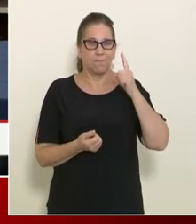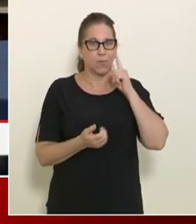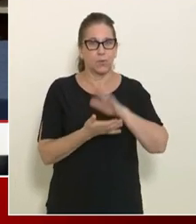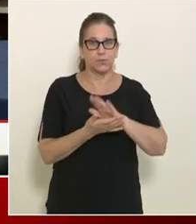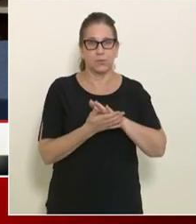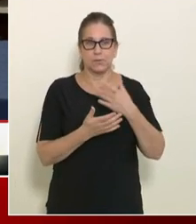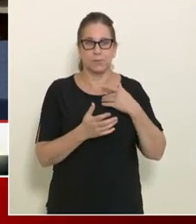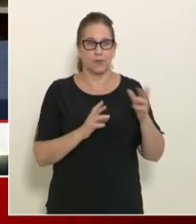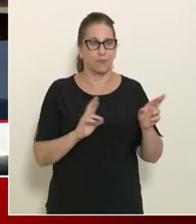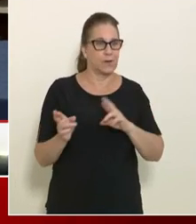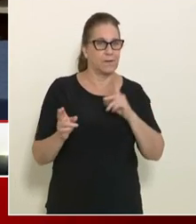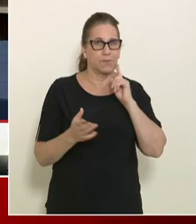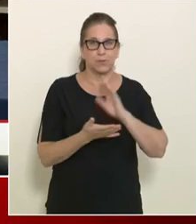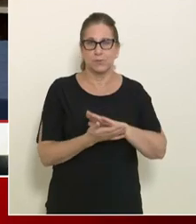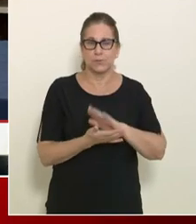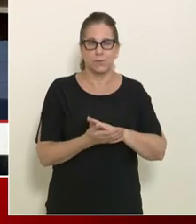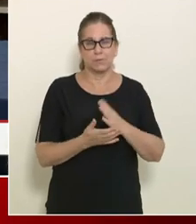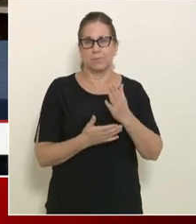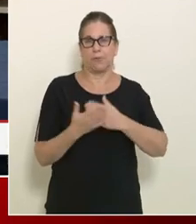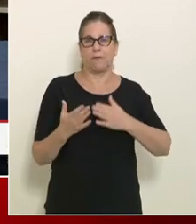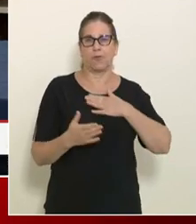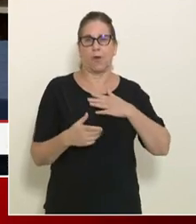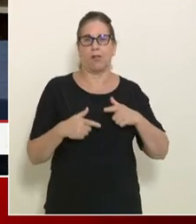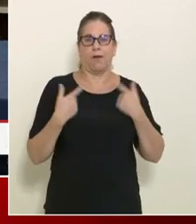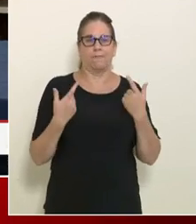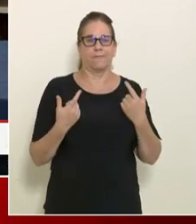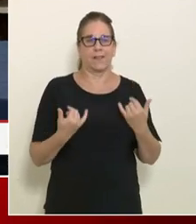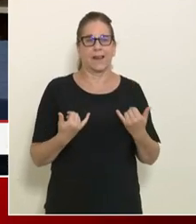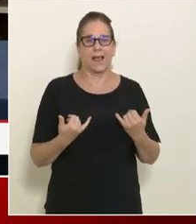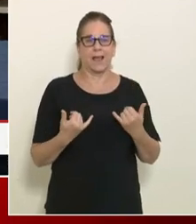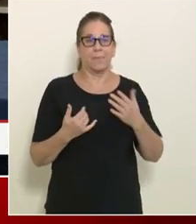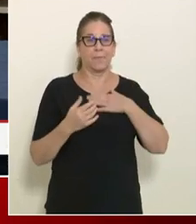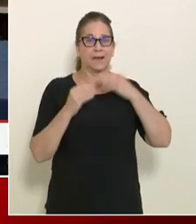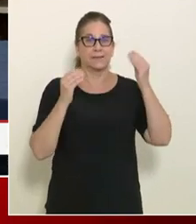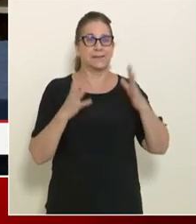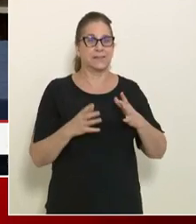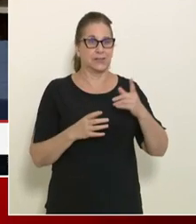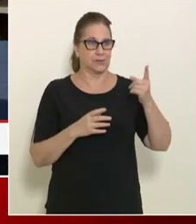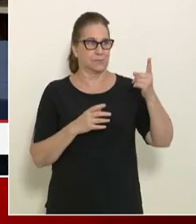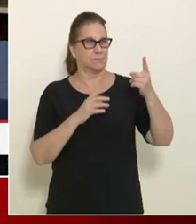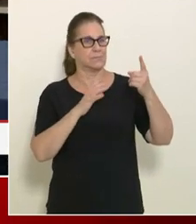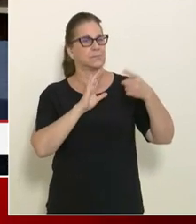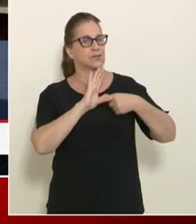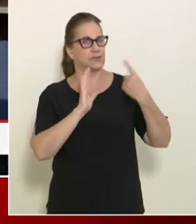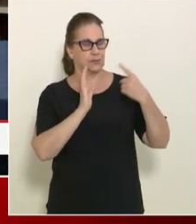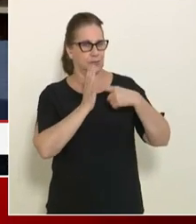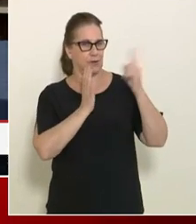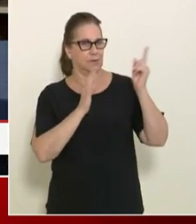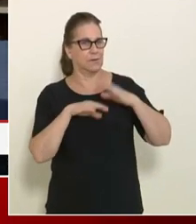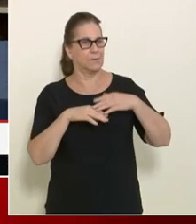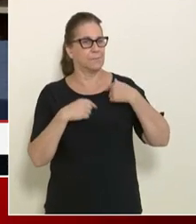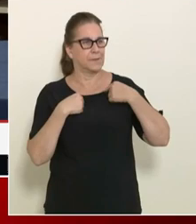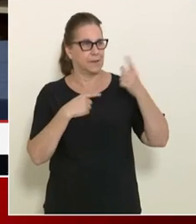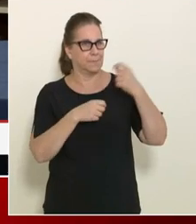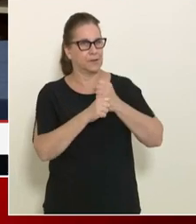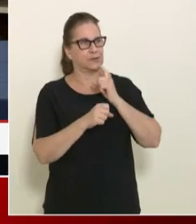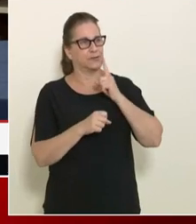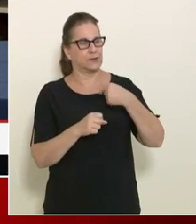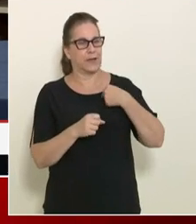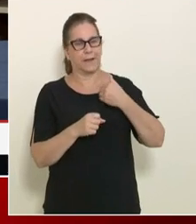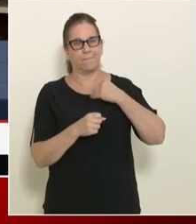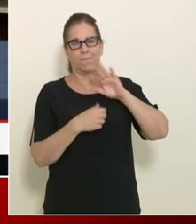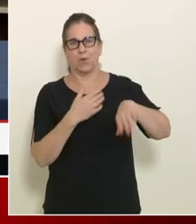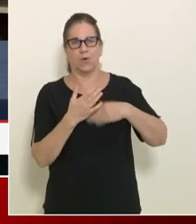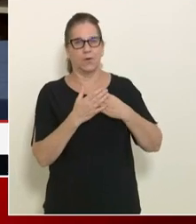daily lives. They make sure that we know that they have our backs,